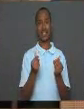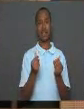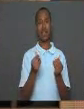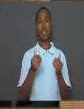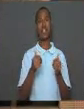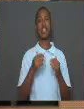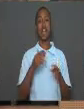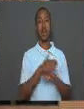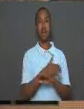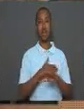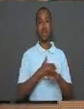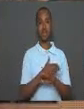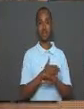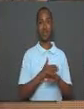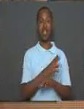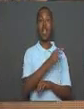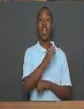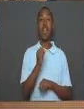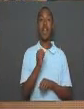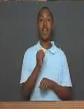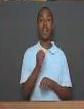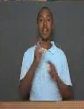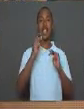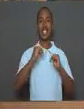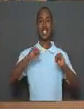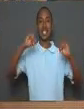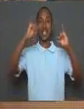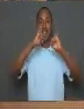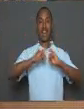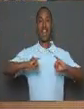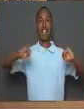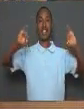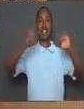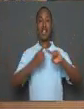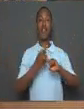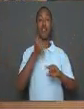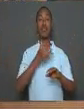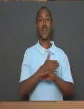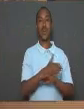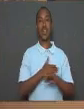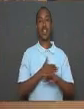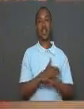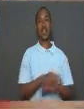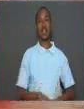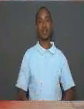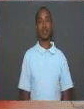the log, and smoke that rises from the log.